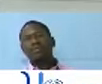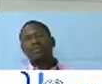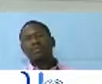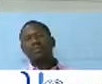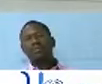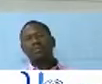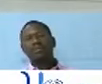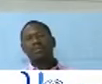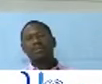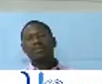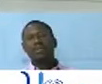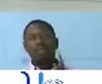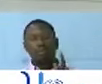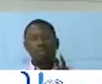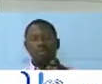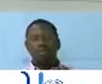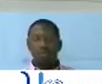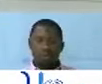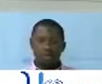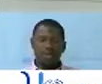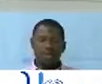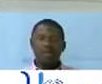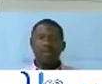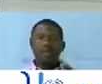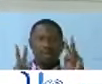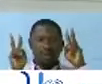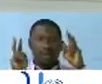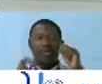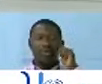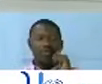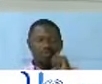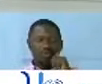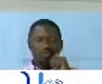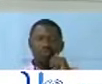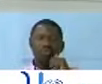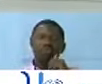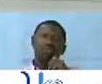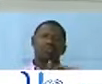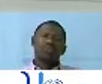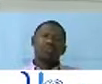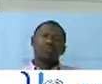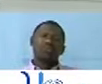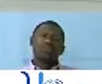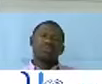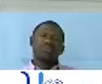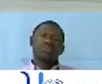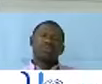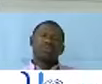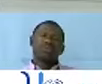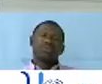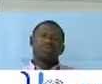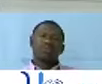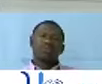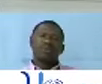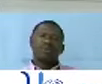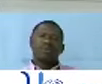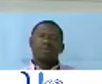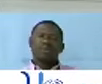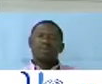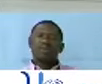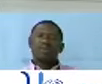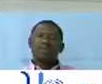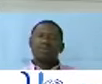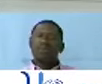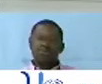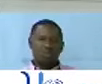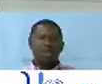So that's one of the ways he was able to systematically pitch, I mean, us and them.